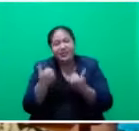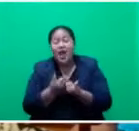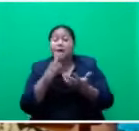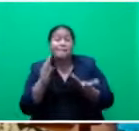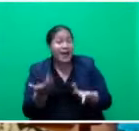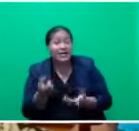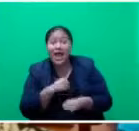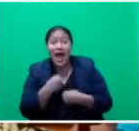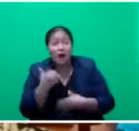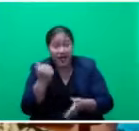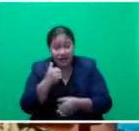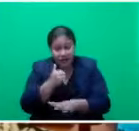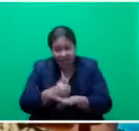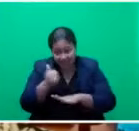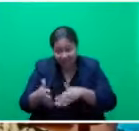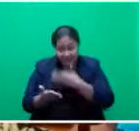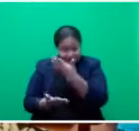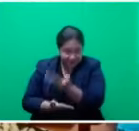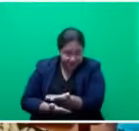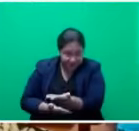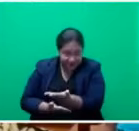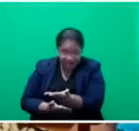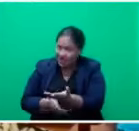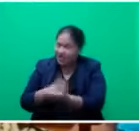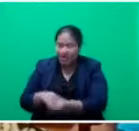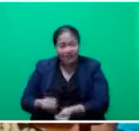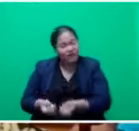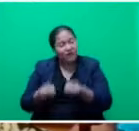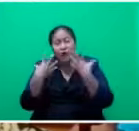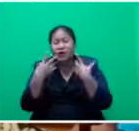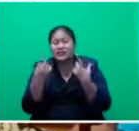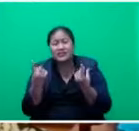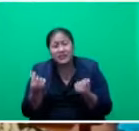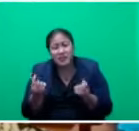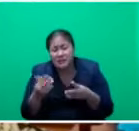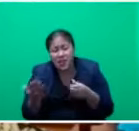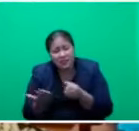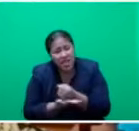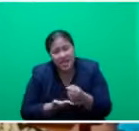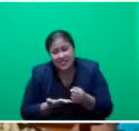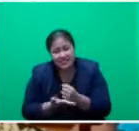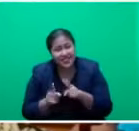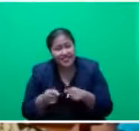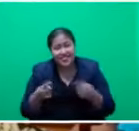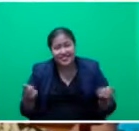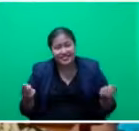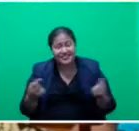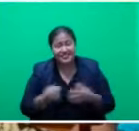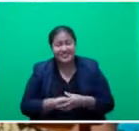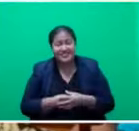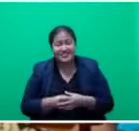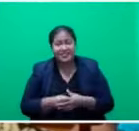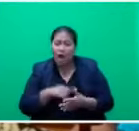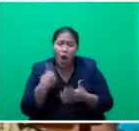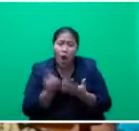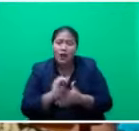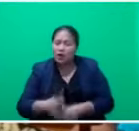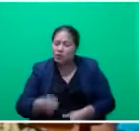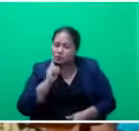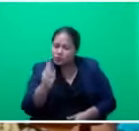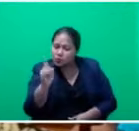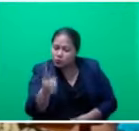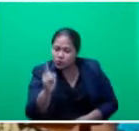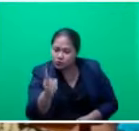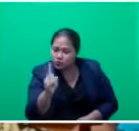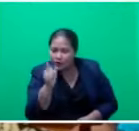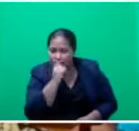Speaker, has forgotten these simple, basic things. It only wants to dictate to people. Even the ministers,